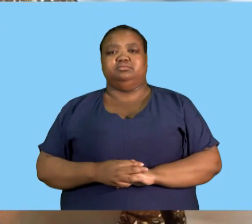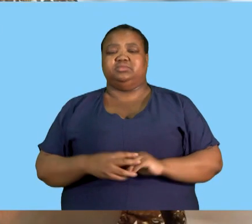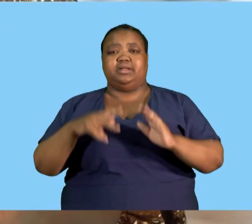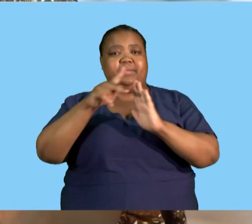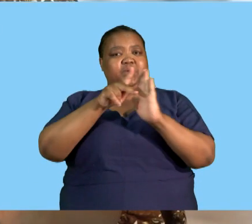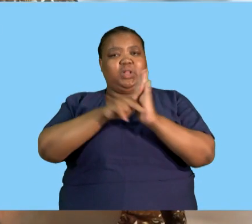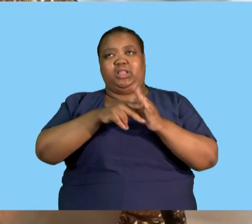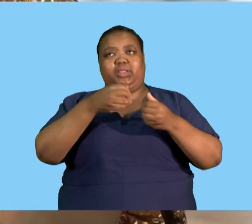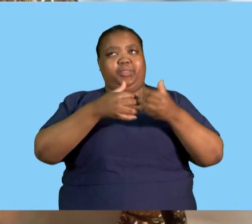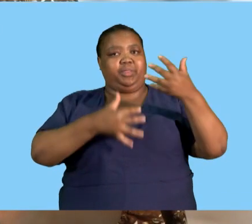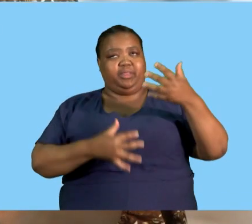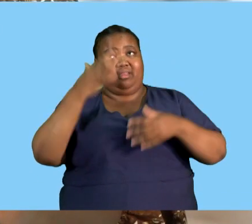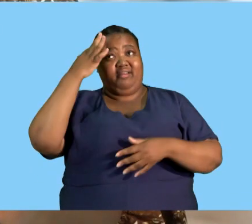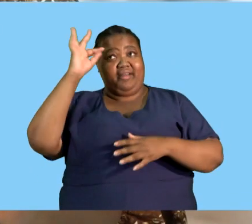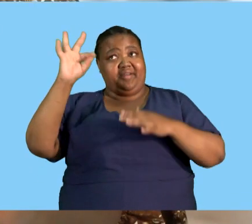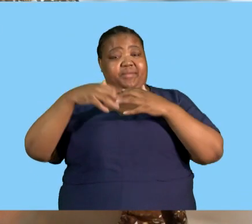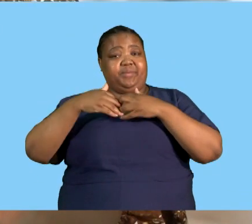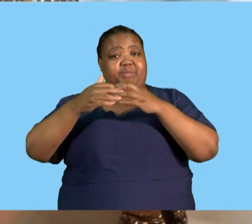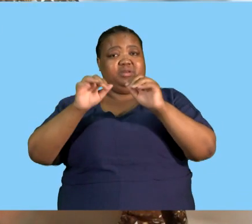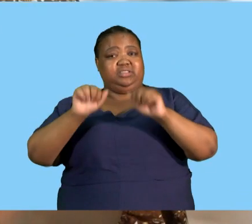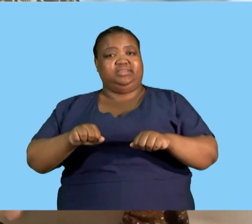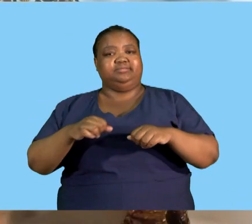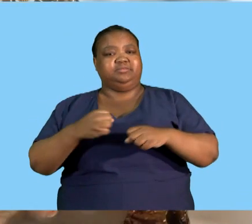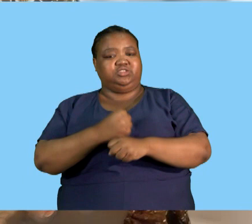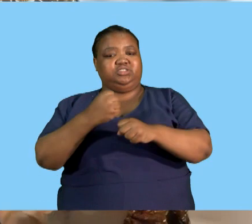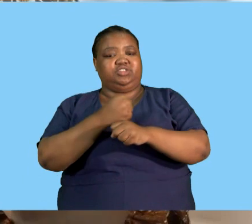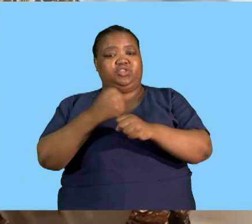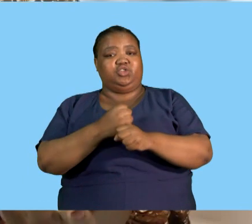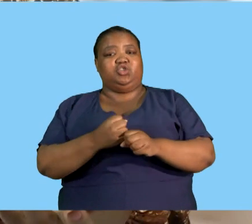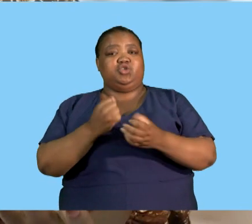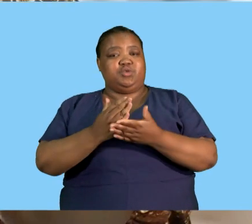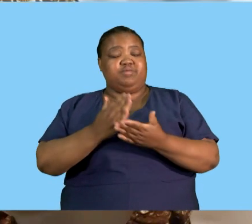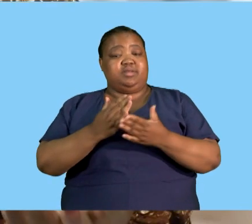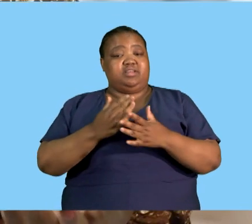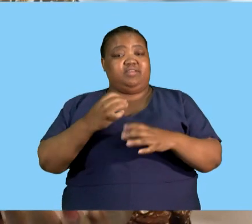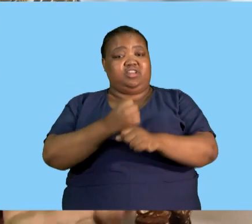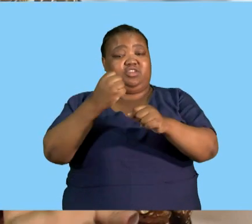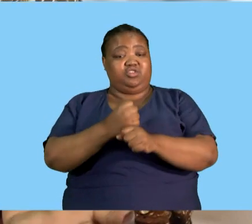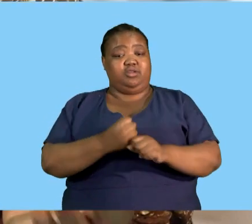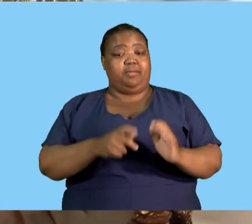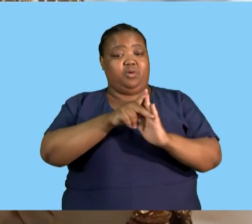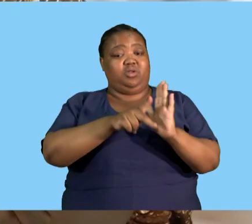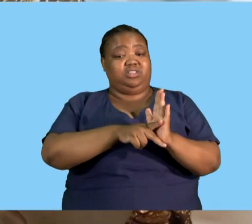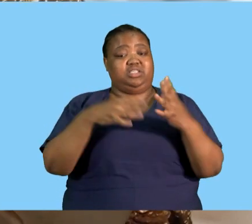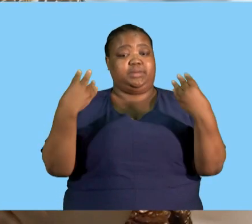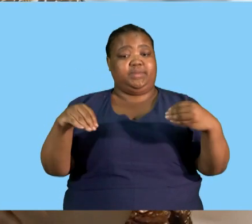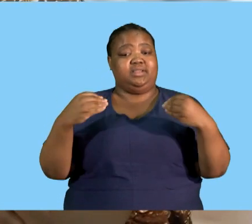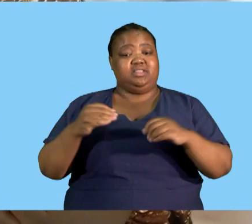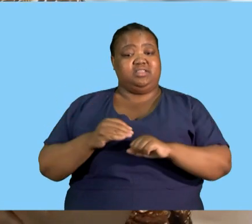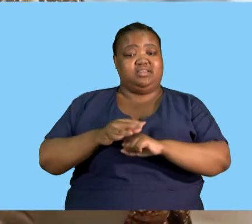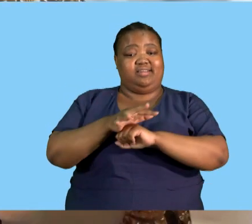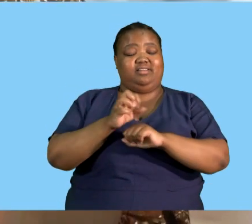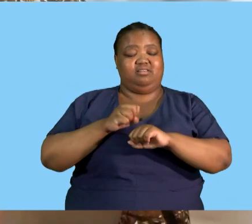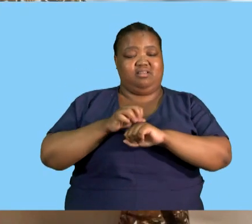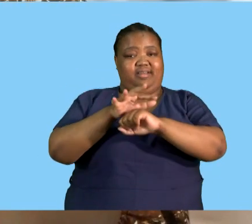what's this? There's so many policies that the government has. Affirmative action, it says a policy that may affect businesses. So what should